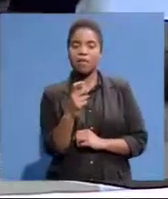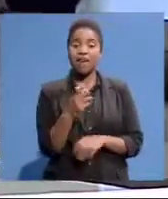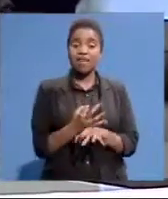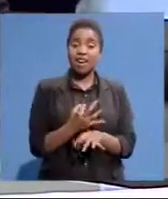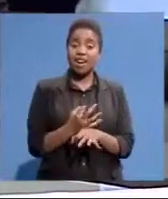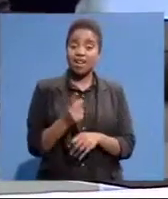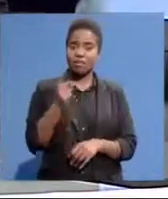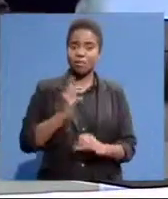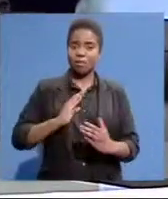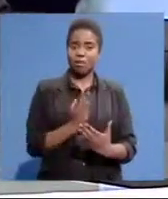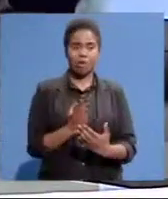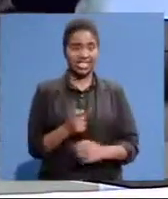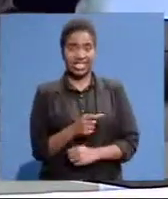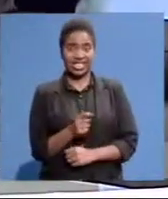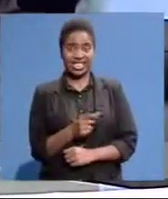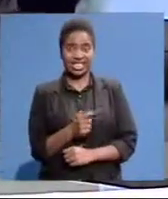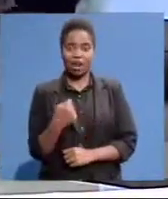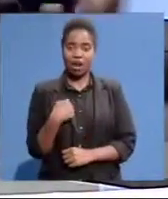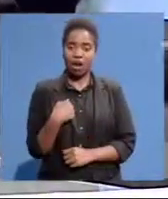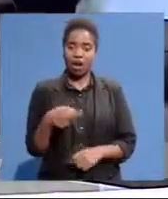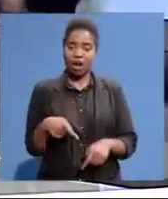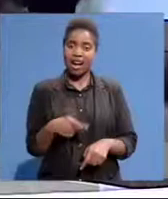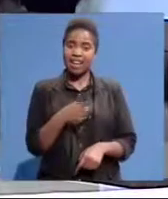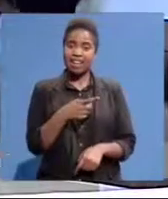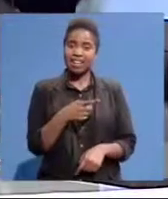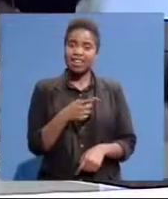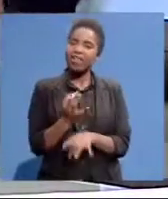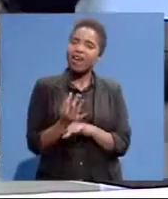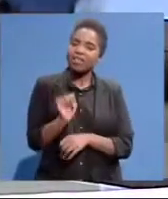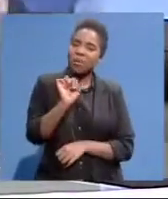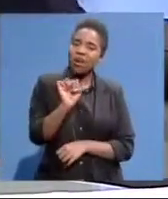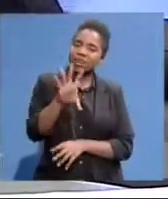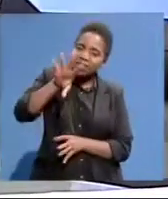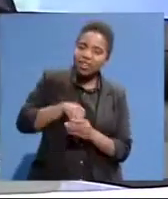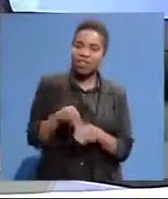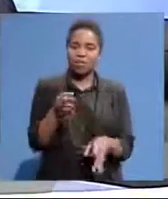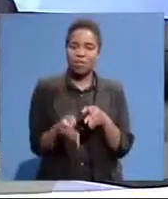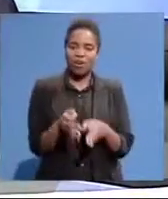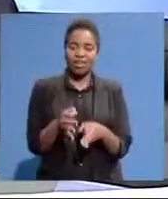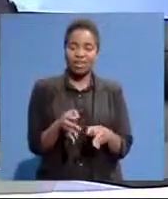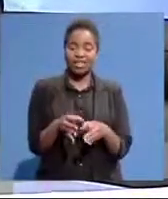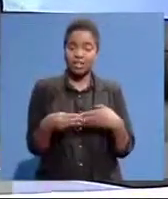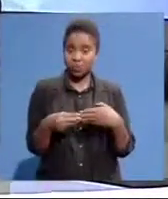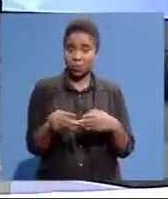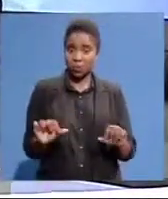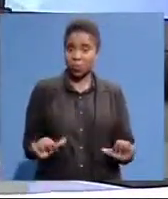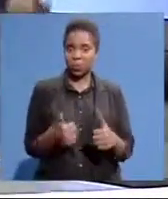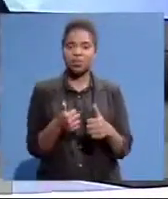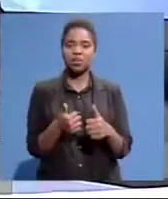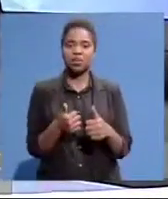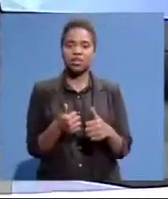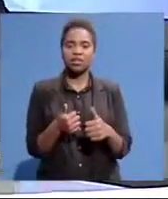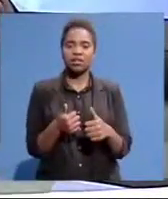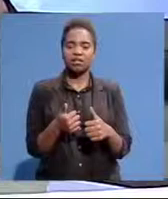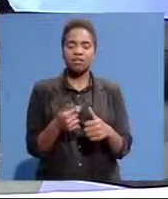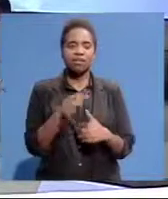was a poet, an artist, those were kind of leadership that would call on, you know, call on for